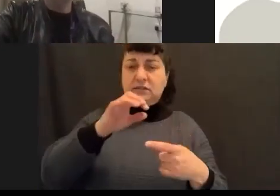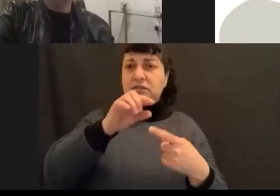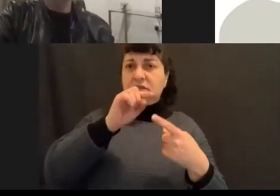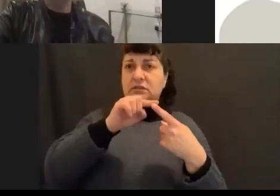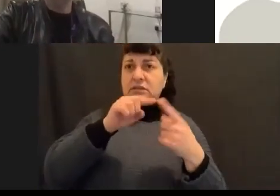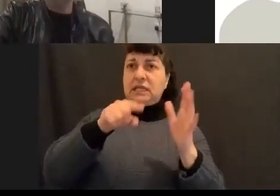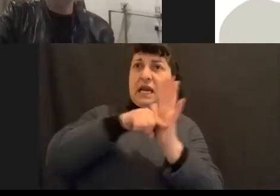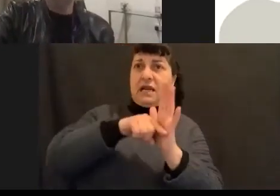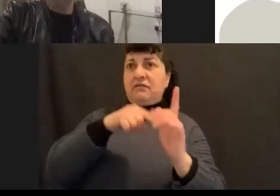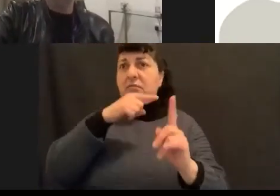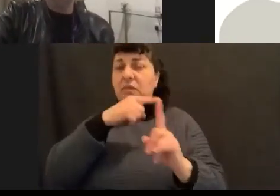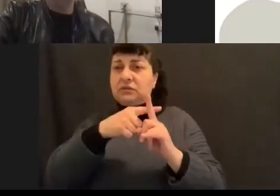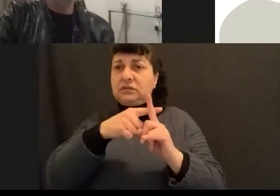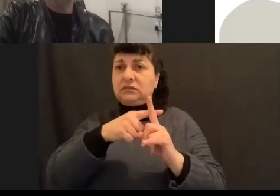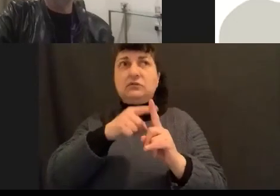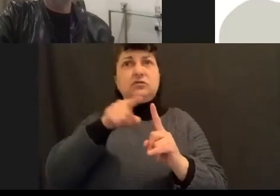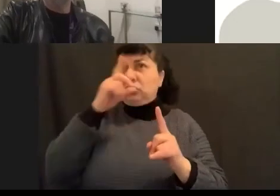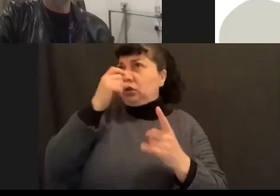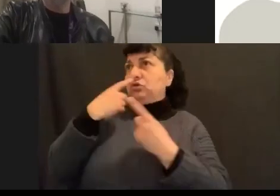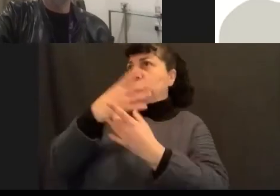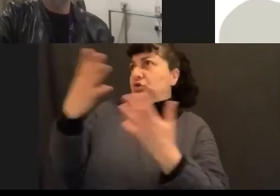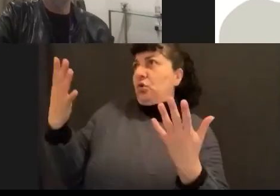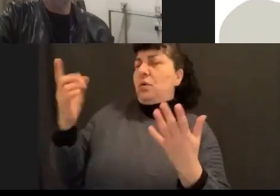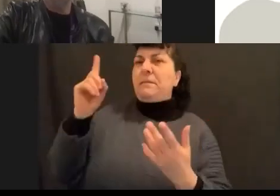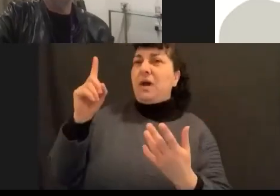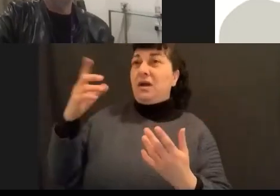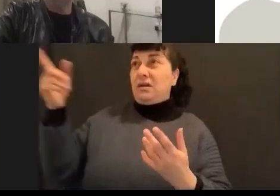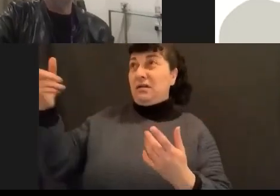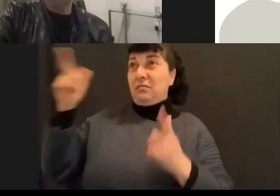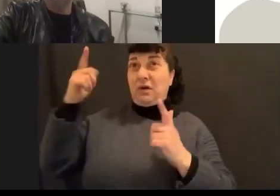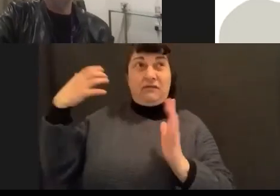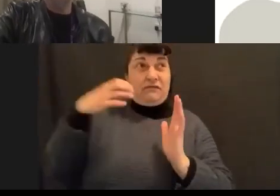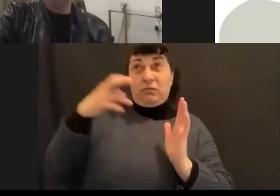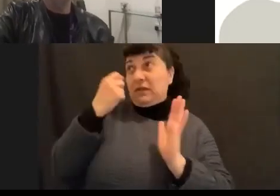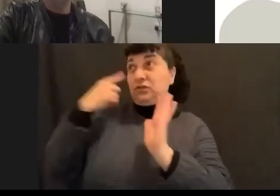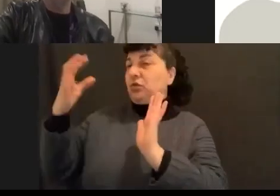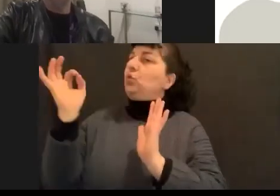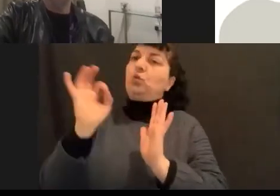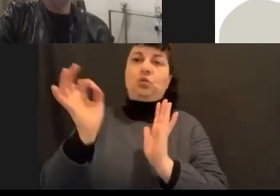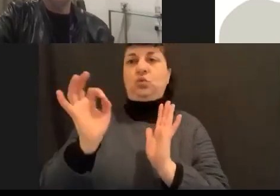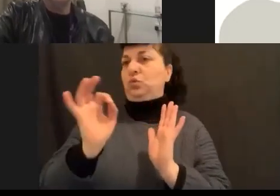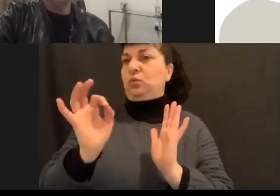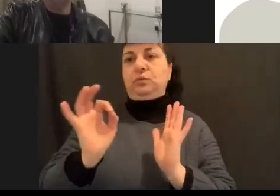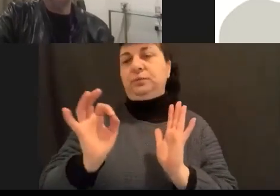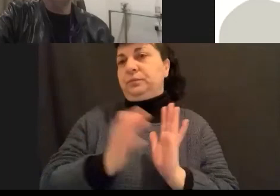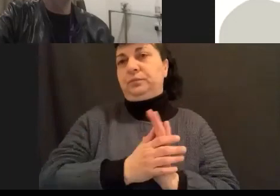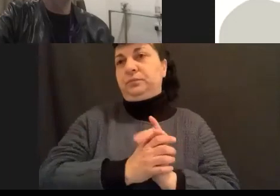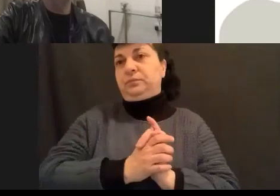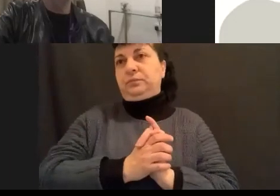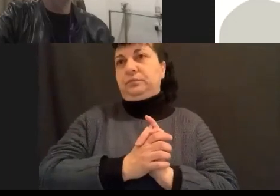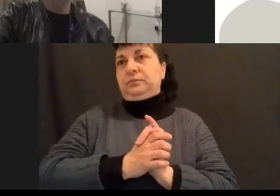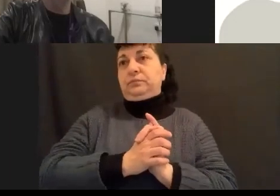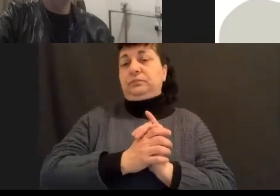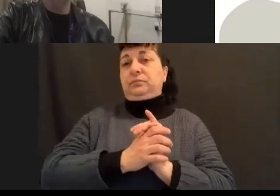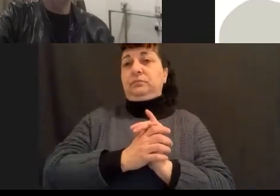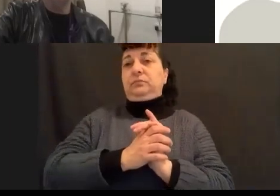test result if you want to, but they can't compel you to show it to them. But the legal system can ask, are you